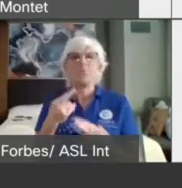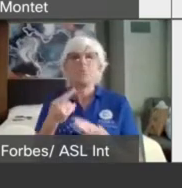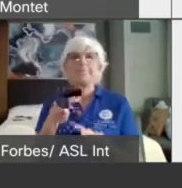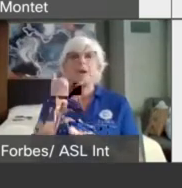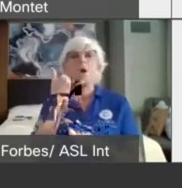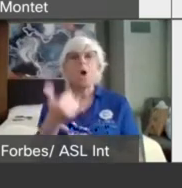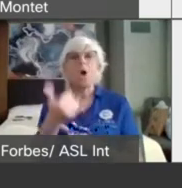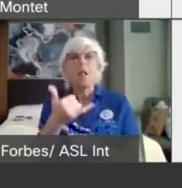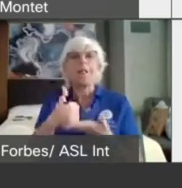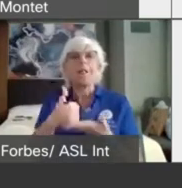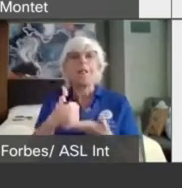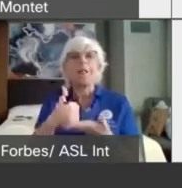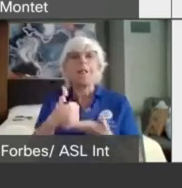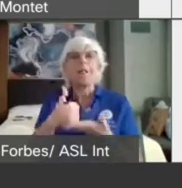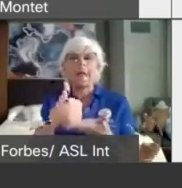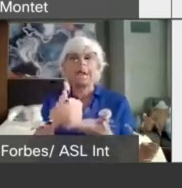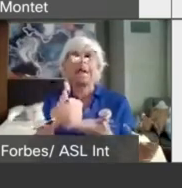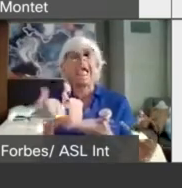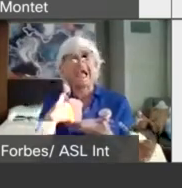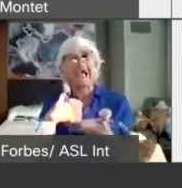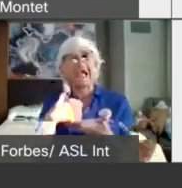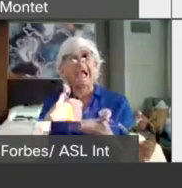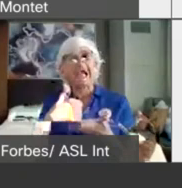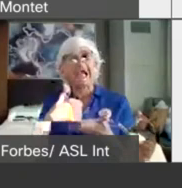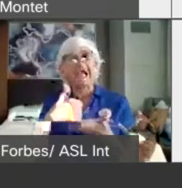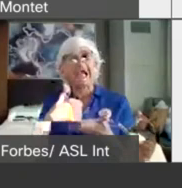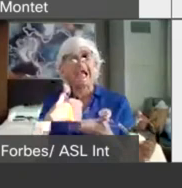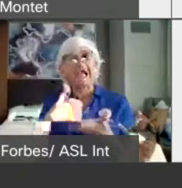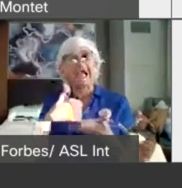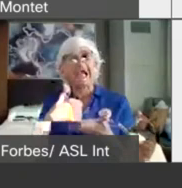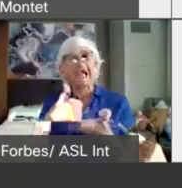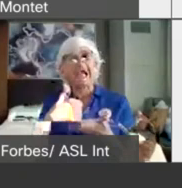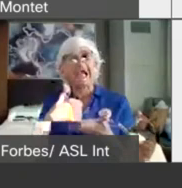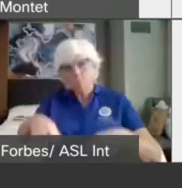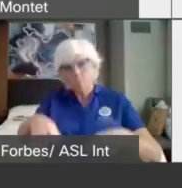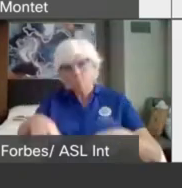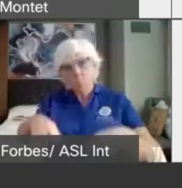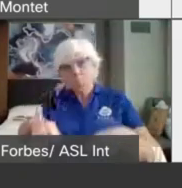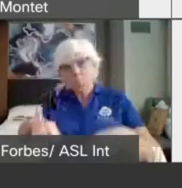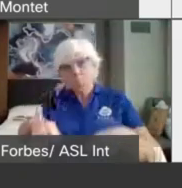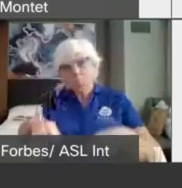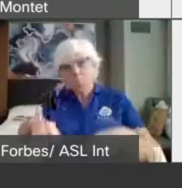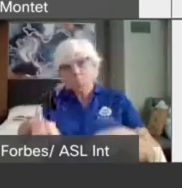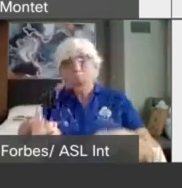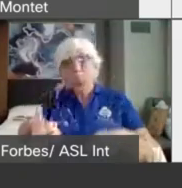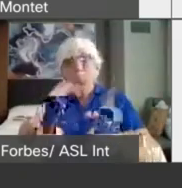agent walk through the situation and see if you can resolve it with that helpline operator during the call.